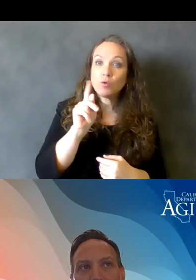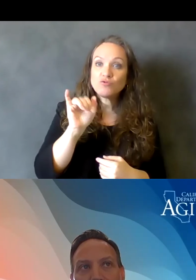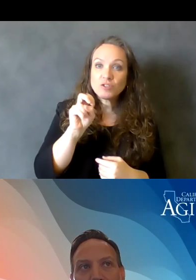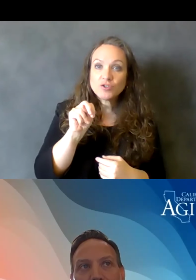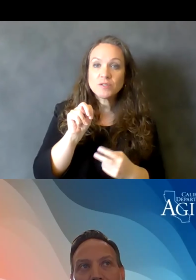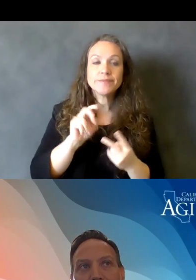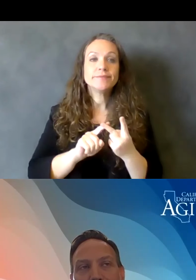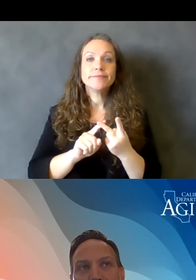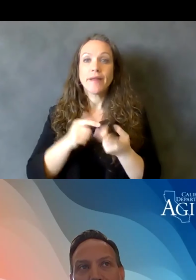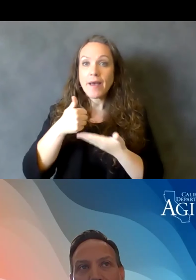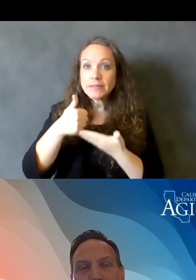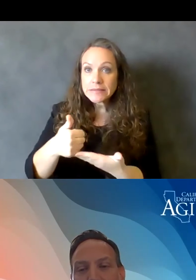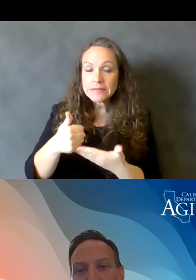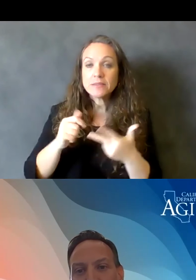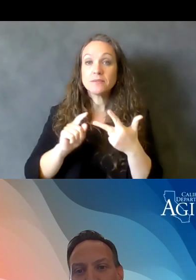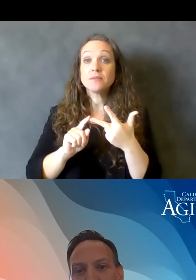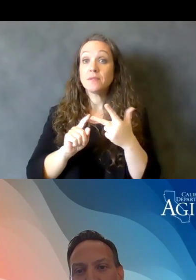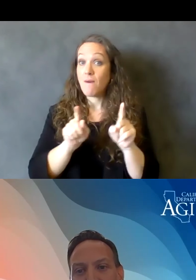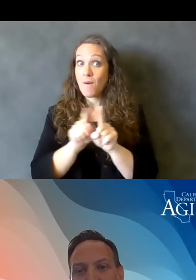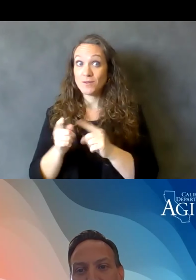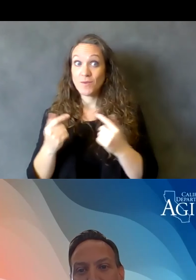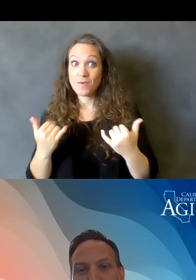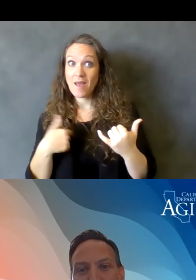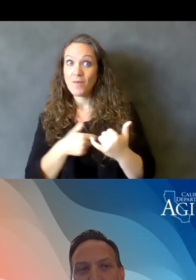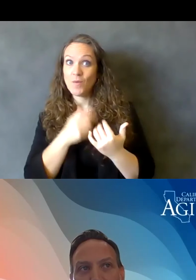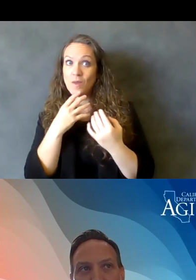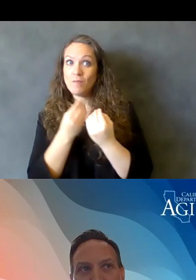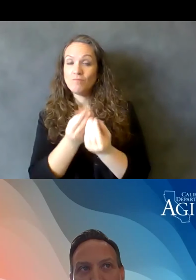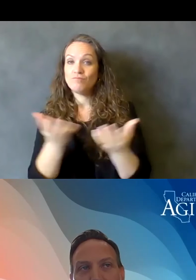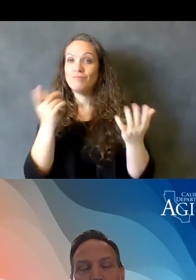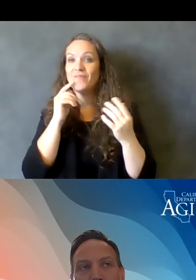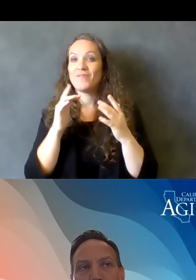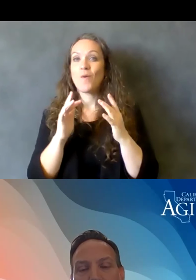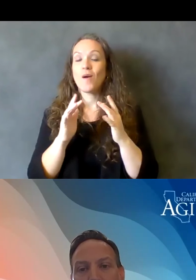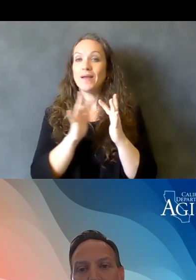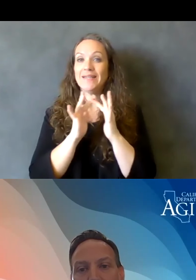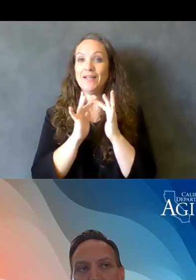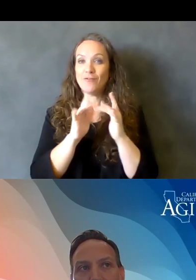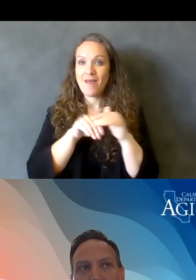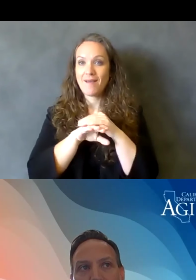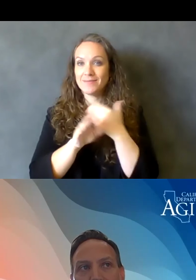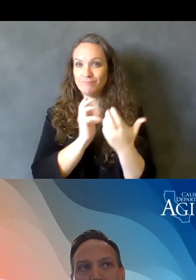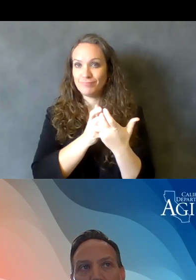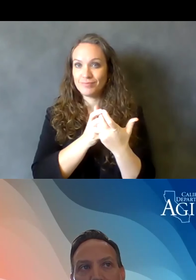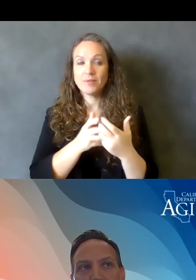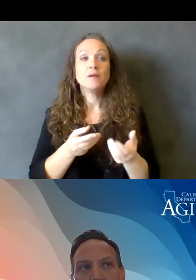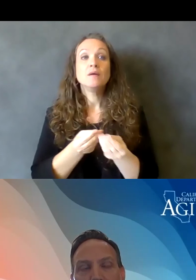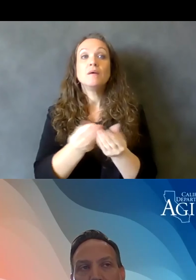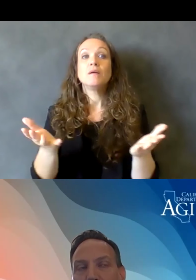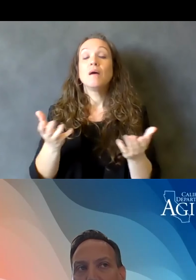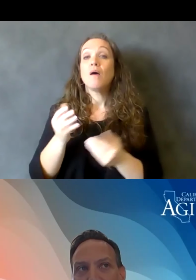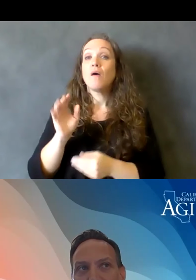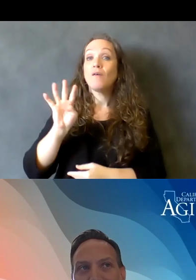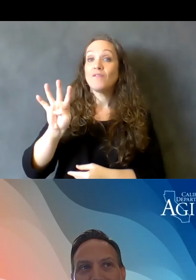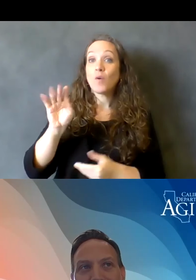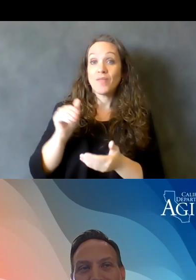also bridging the divide for digital devices and services. So we have distributed 4,000 or